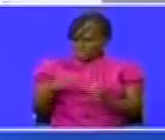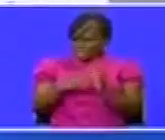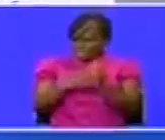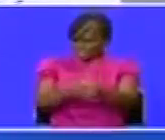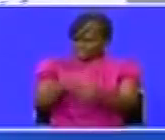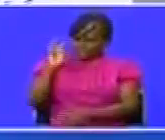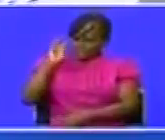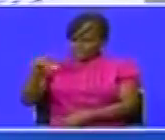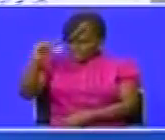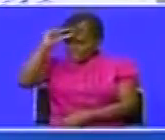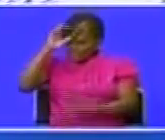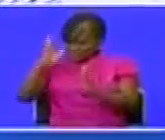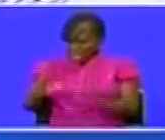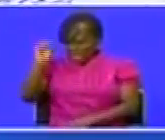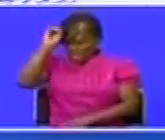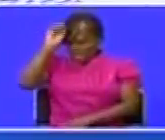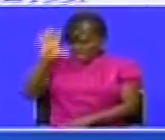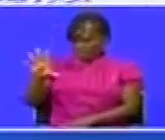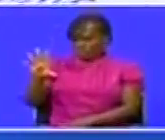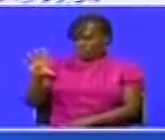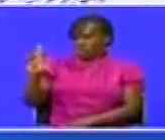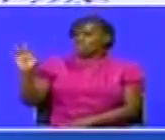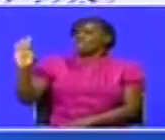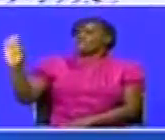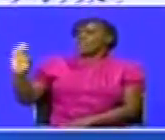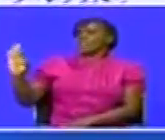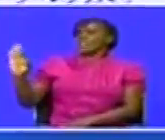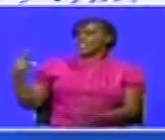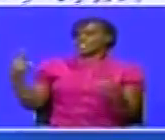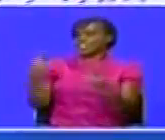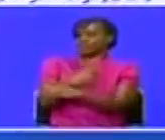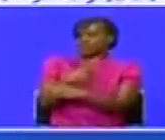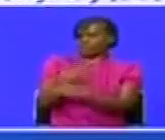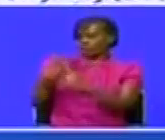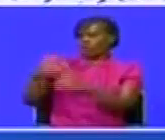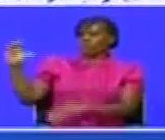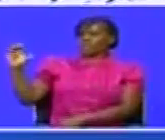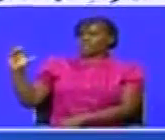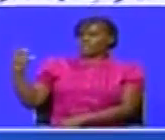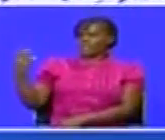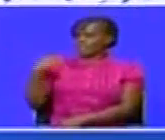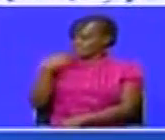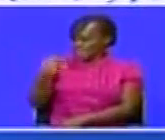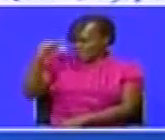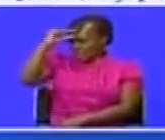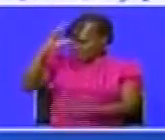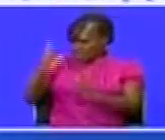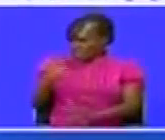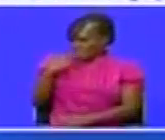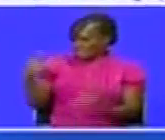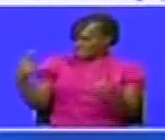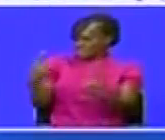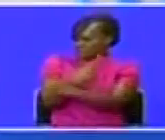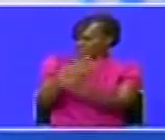the Kiambu governor claims Ferdinand Ndungu Waititu is not Clifford Ndungu Waititu. The two the Kiambu governor says are